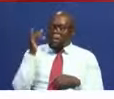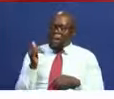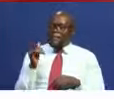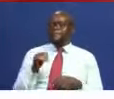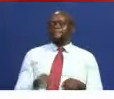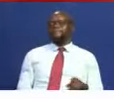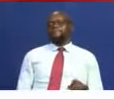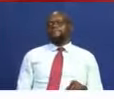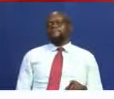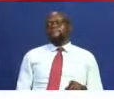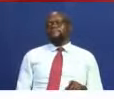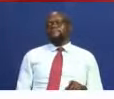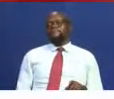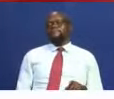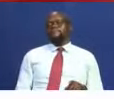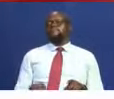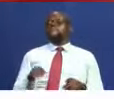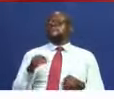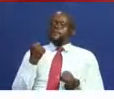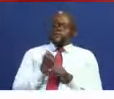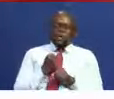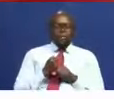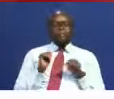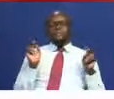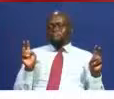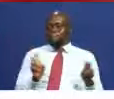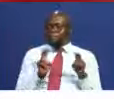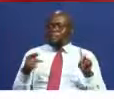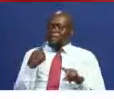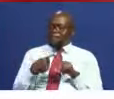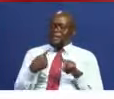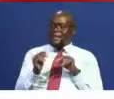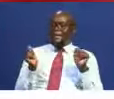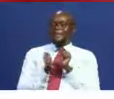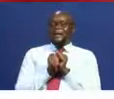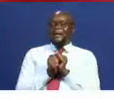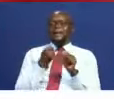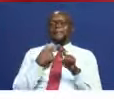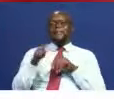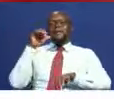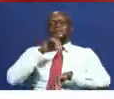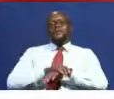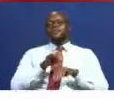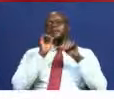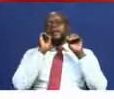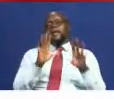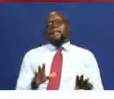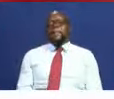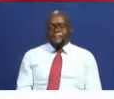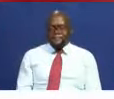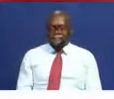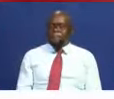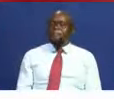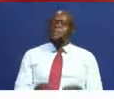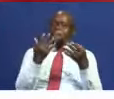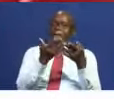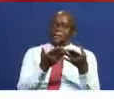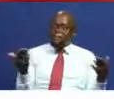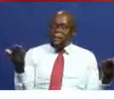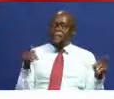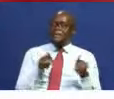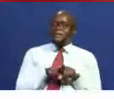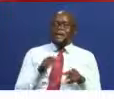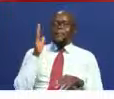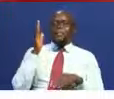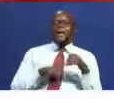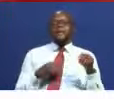has been looking for a job for the last 10 years since he graduated. And many of them have even